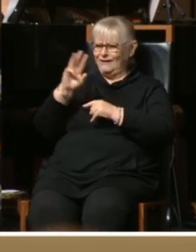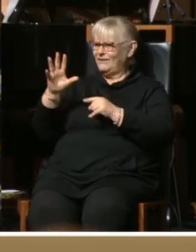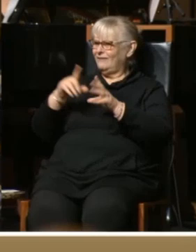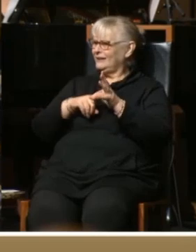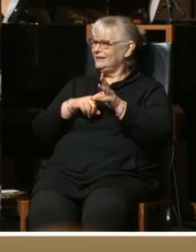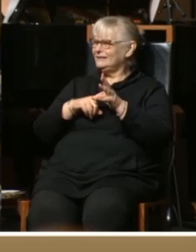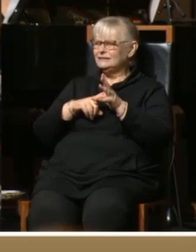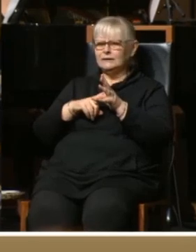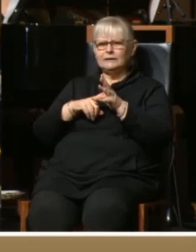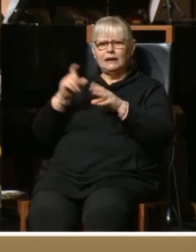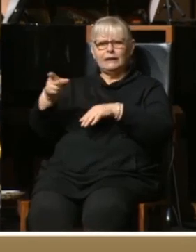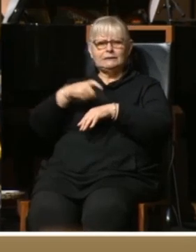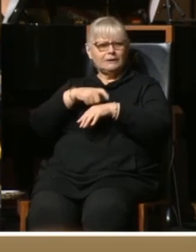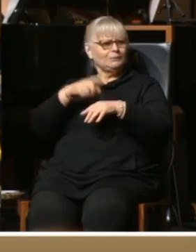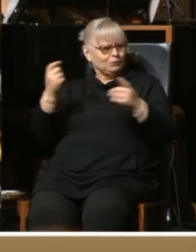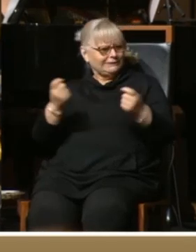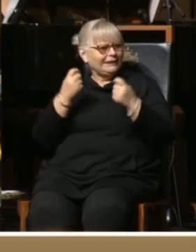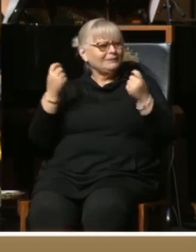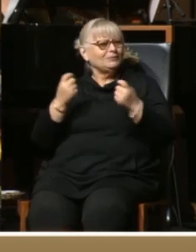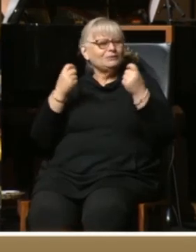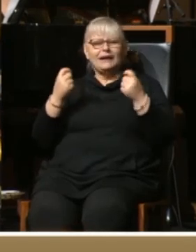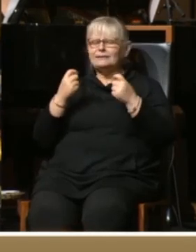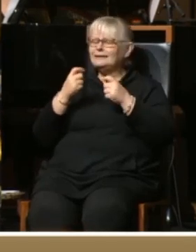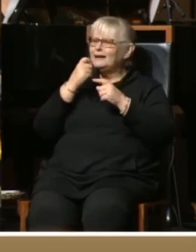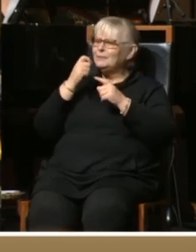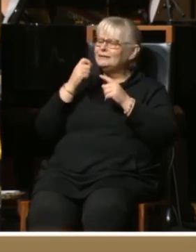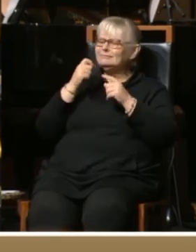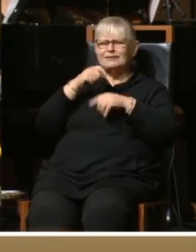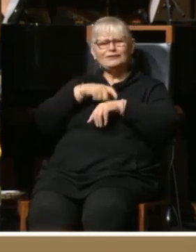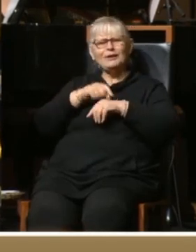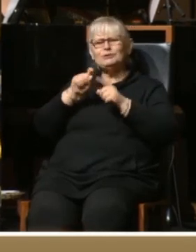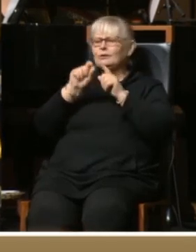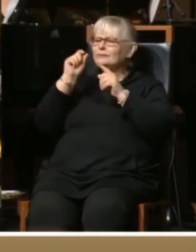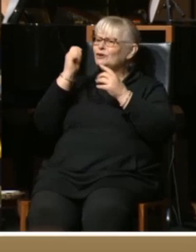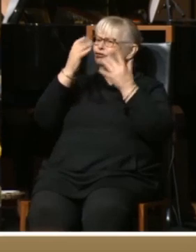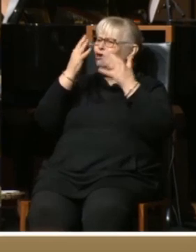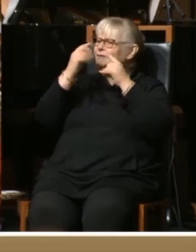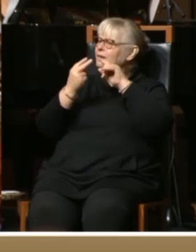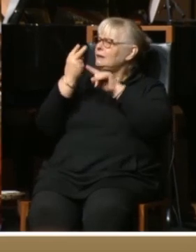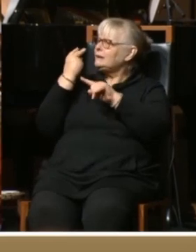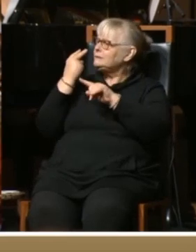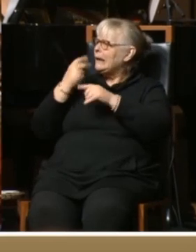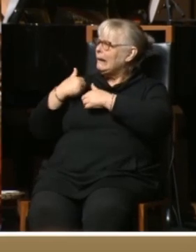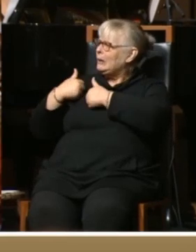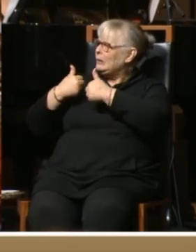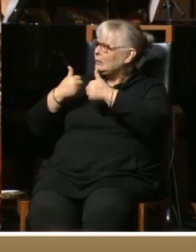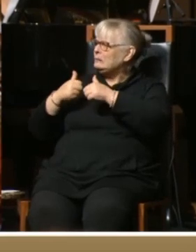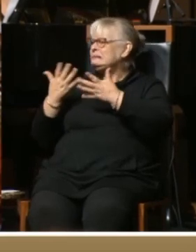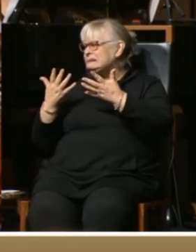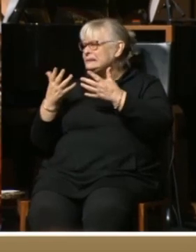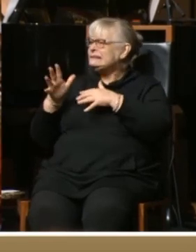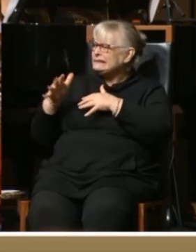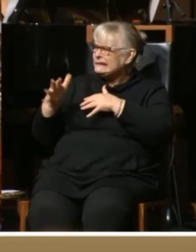a time to celebrate, but also a time to reflect on things we've done well, things we could do better, and just